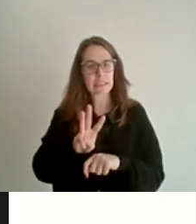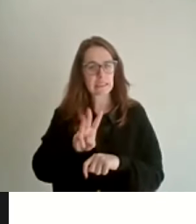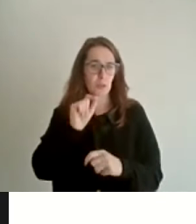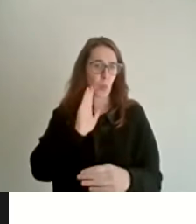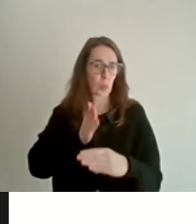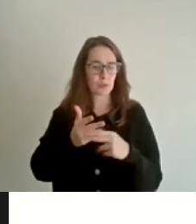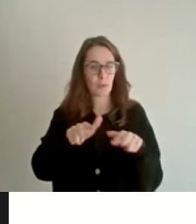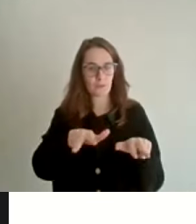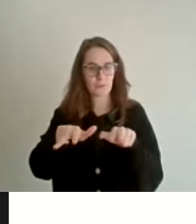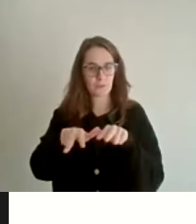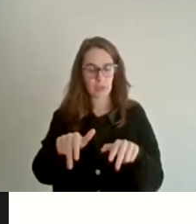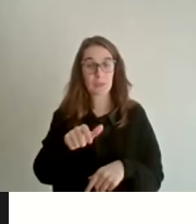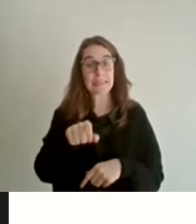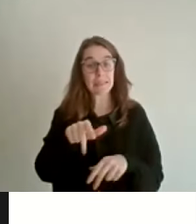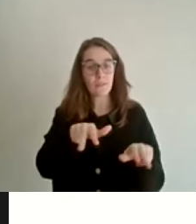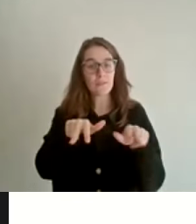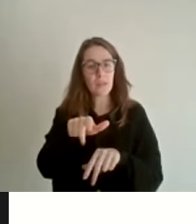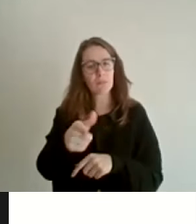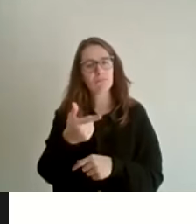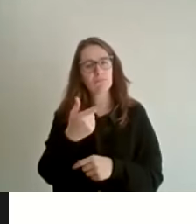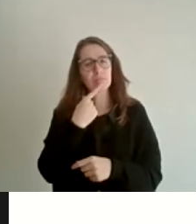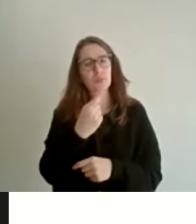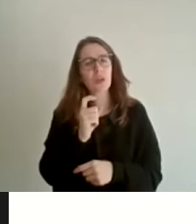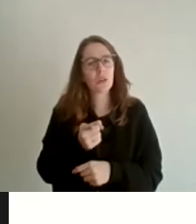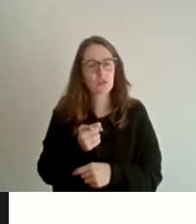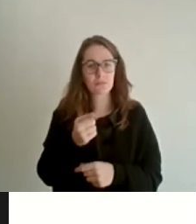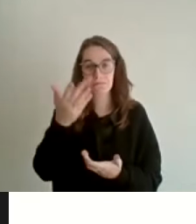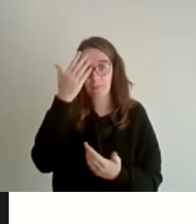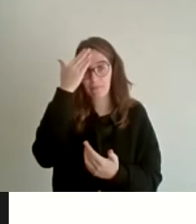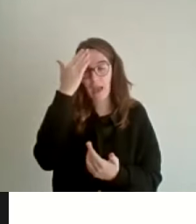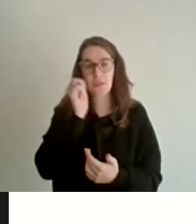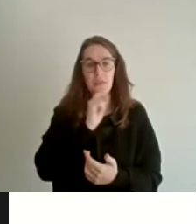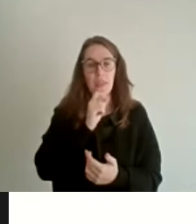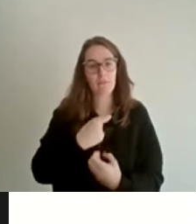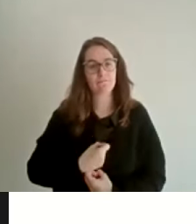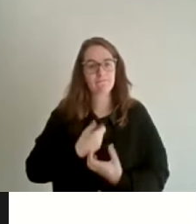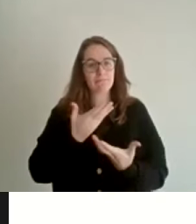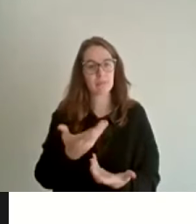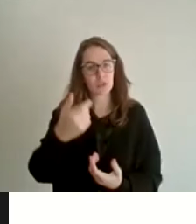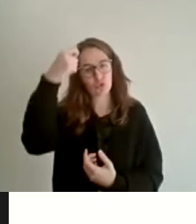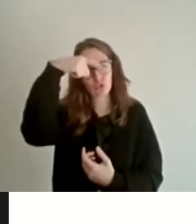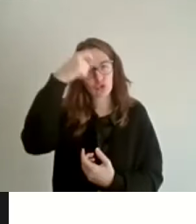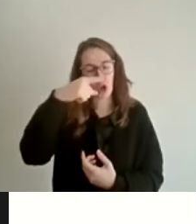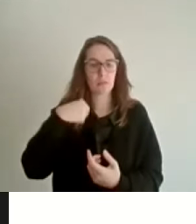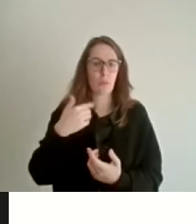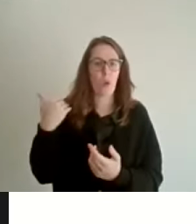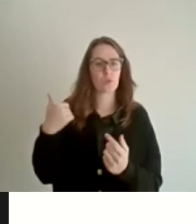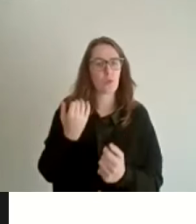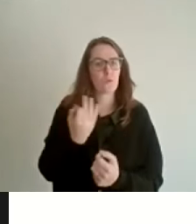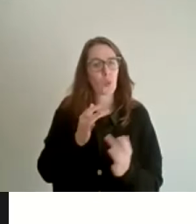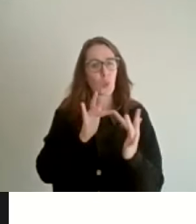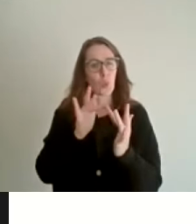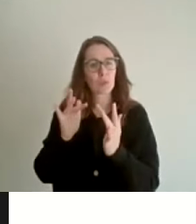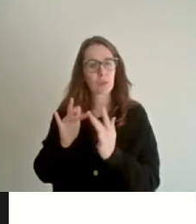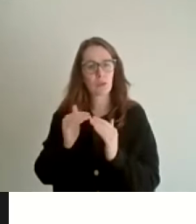this video, the students are addressing the question, can you share a personal experience or a story where you have witnessed unequal treatment or lack